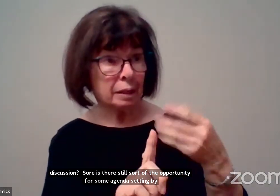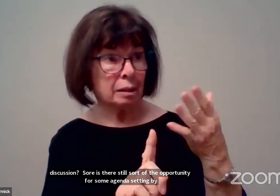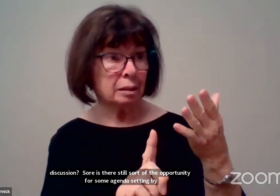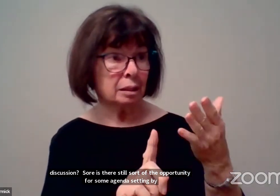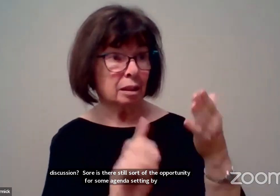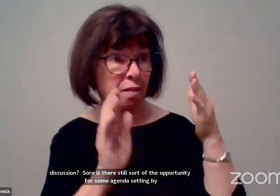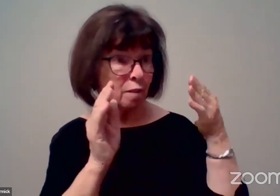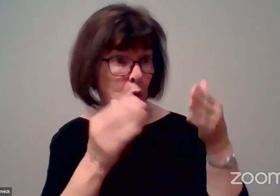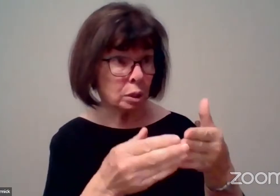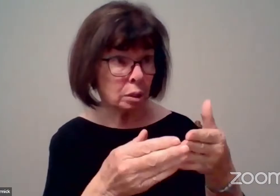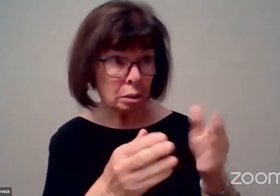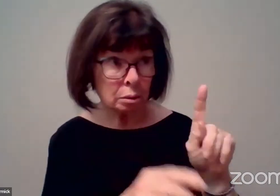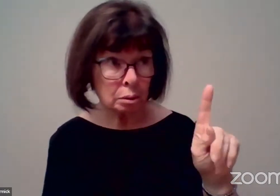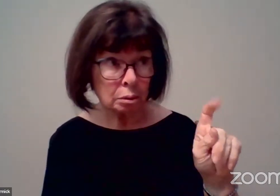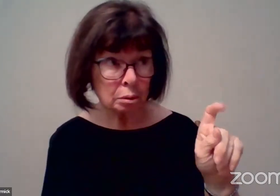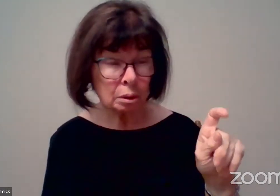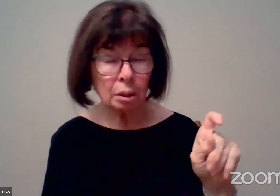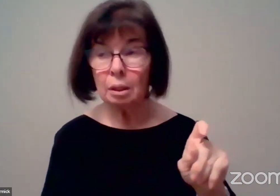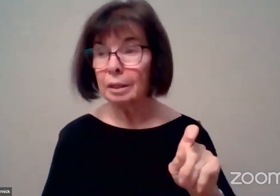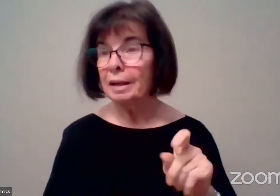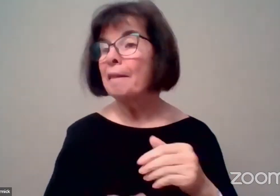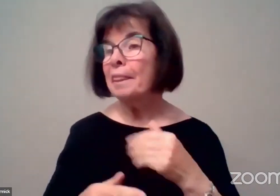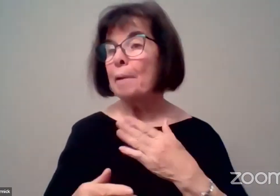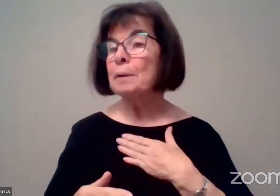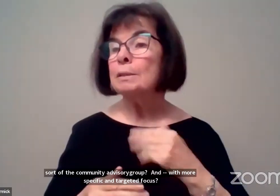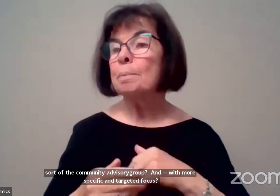focus? That was the next question,